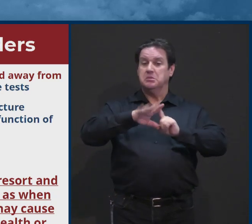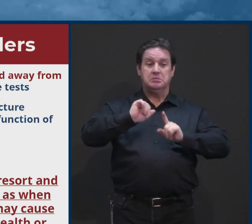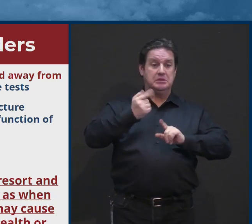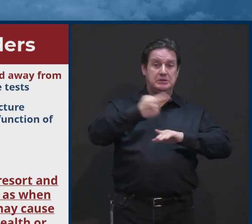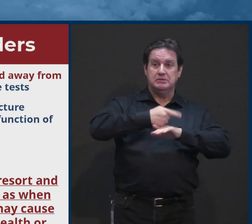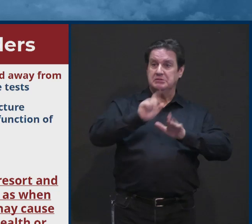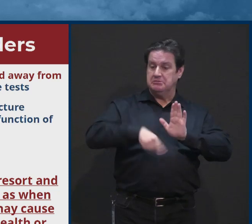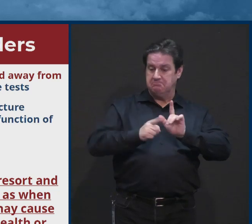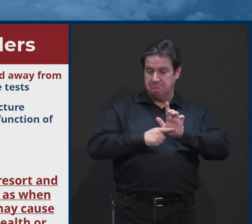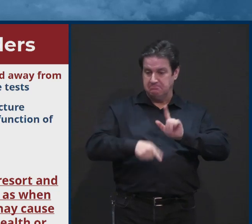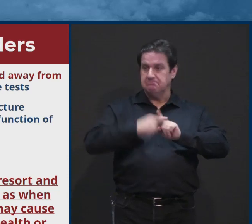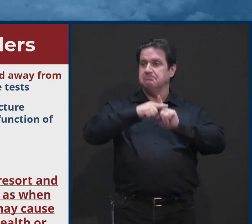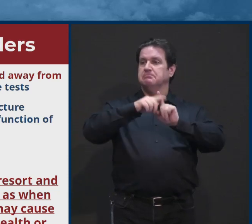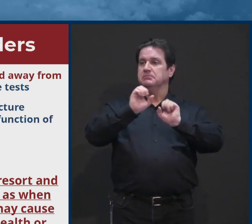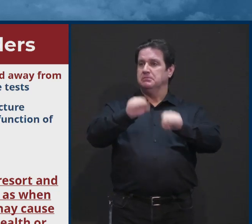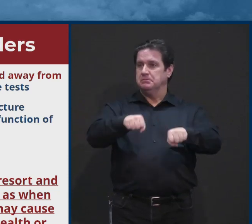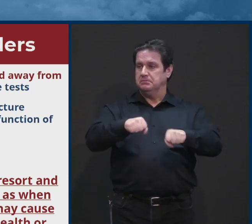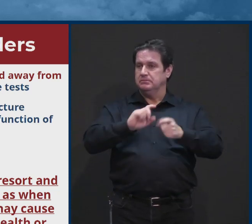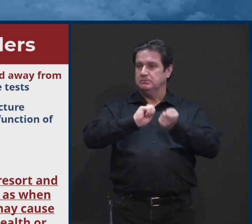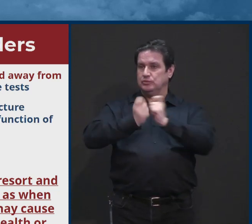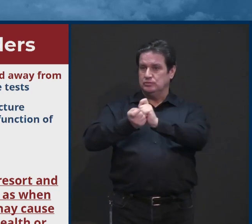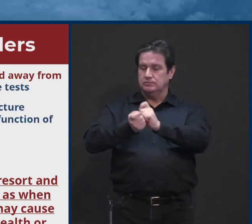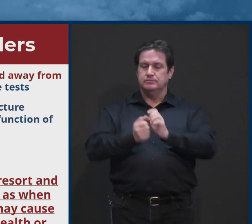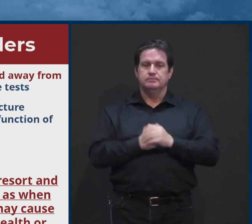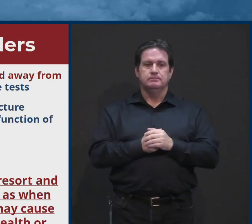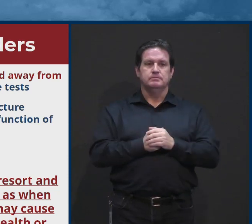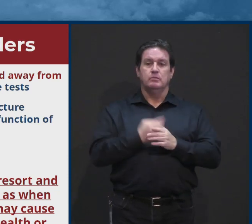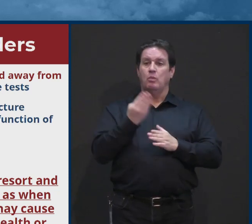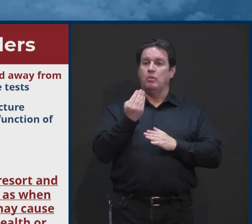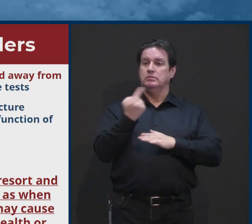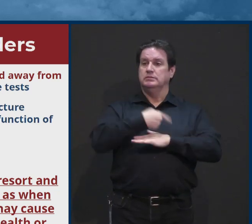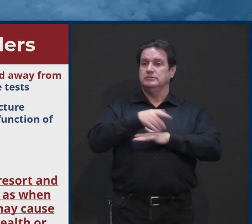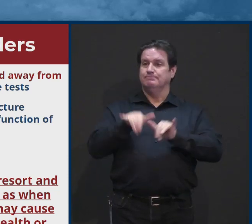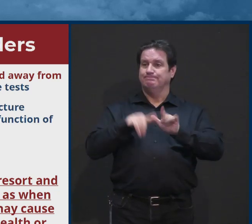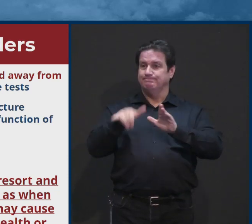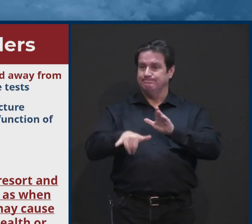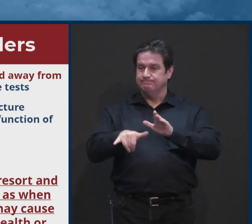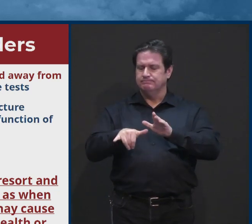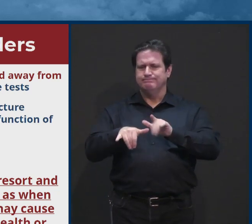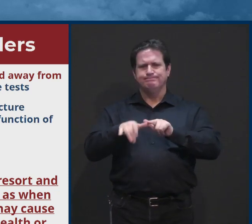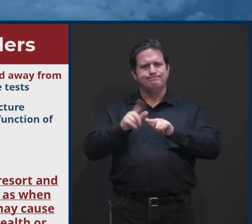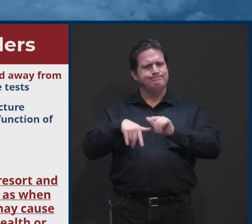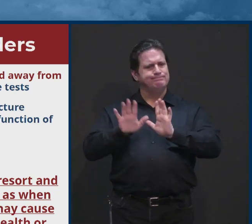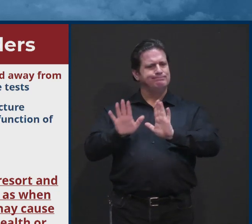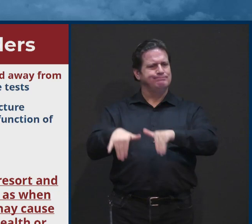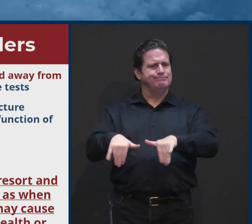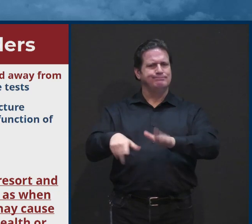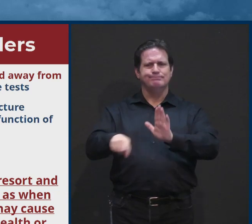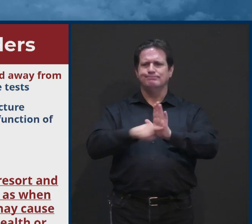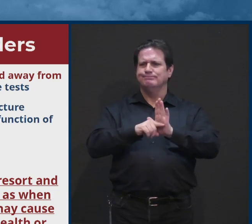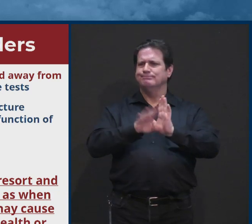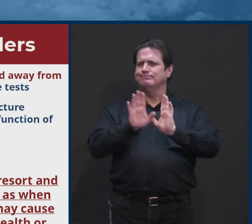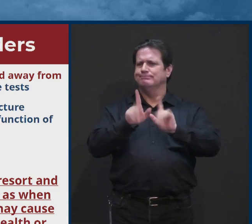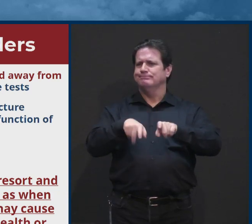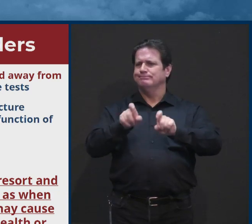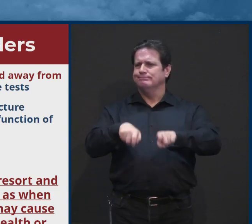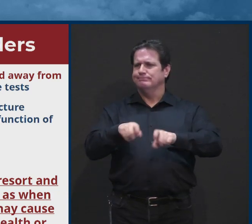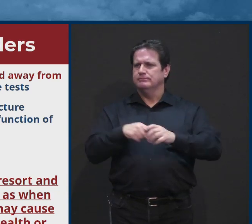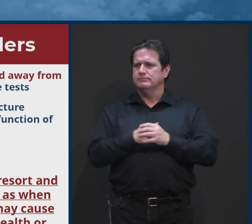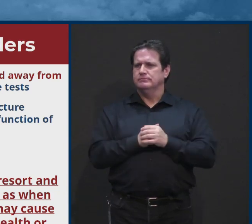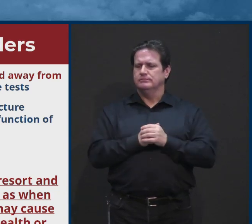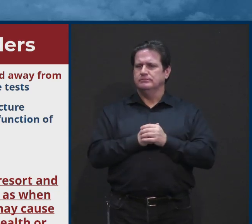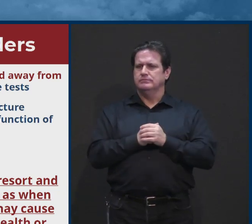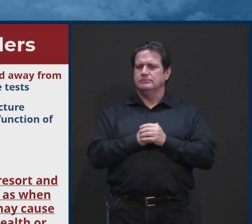days, but that's why that 14-day quarantine is there. So you can't just test out of